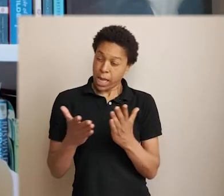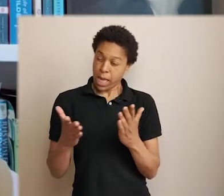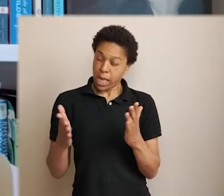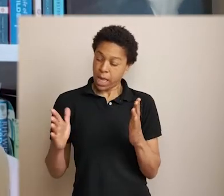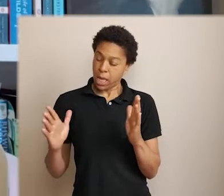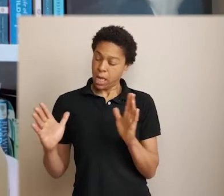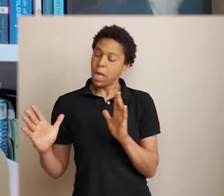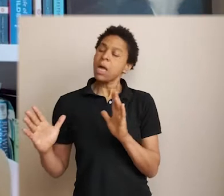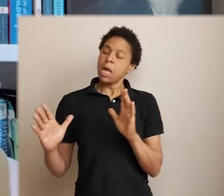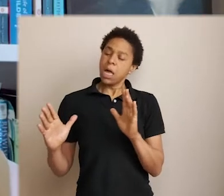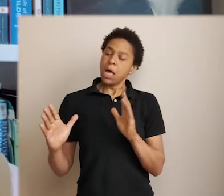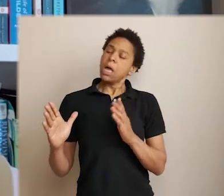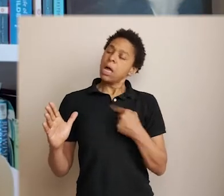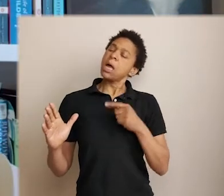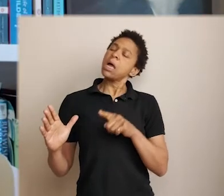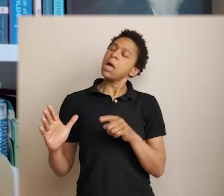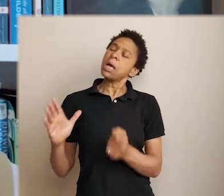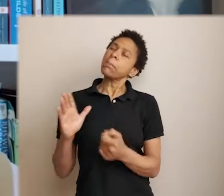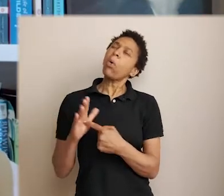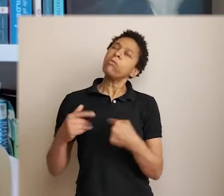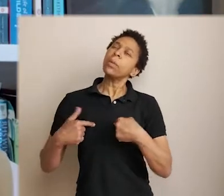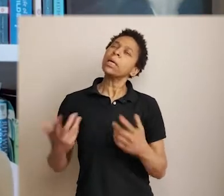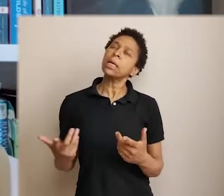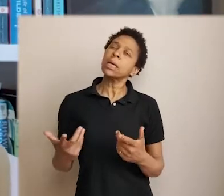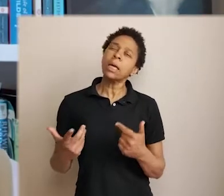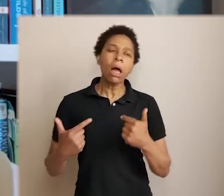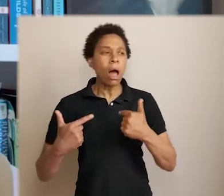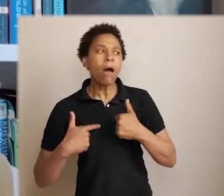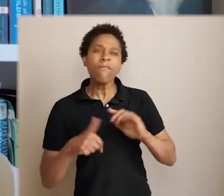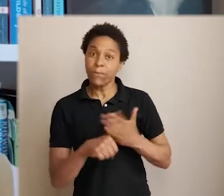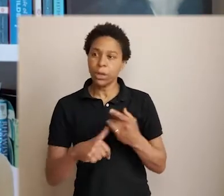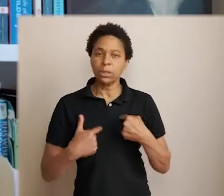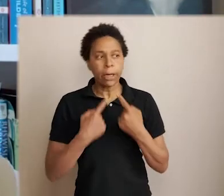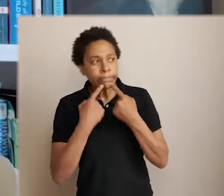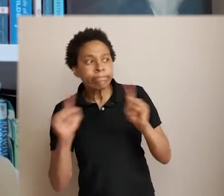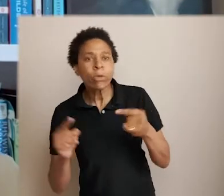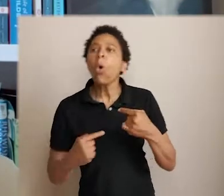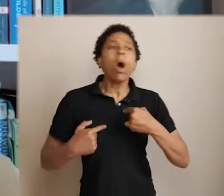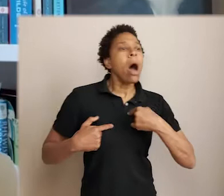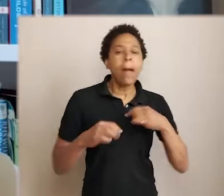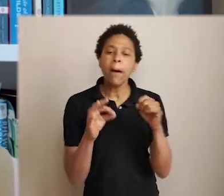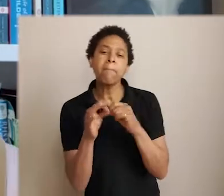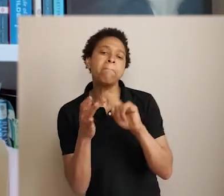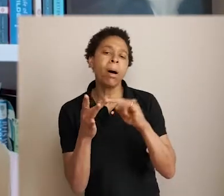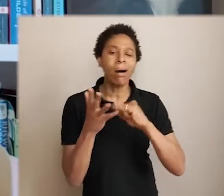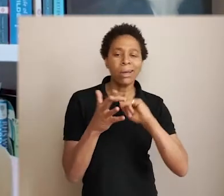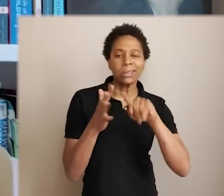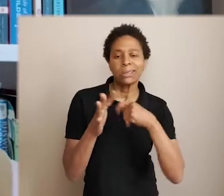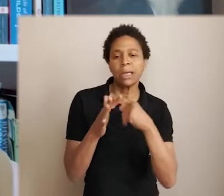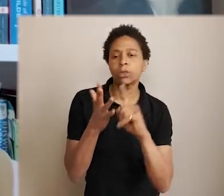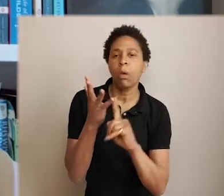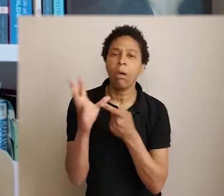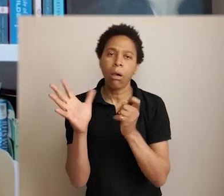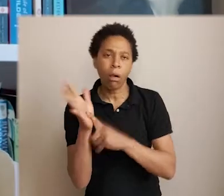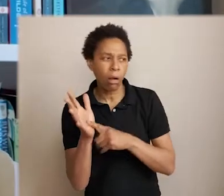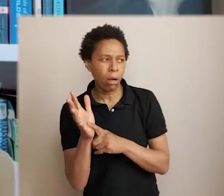I did the classic thing of coming out as bisexual first, to which someone said, well, how can you say you're